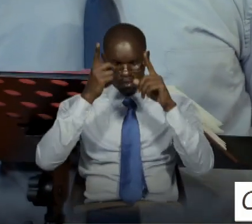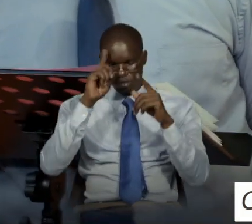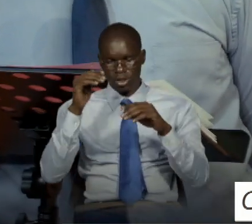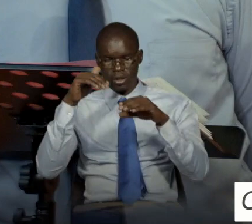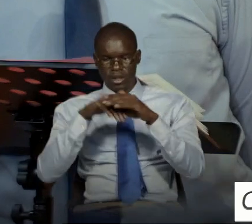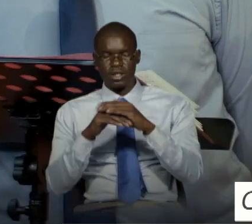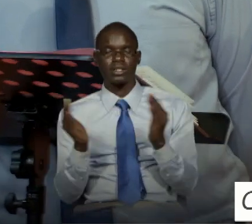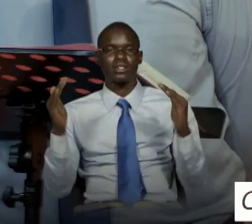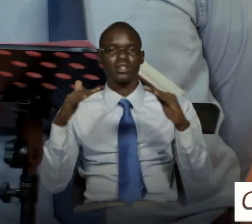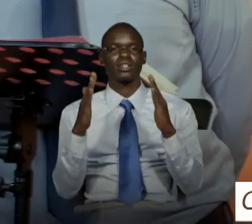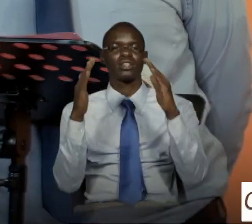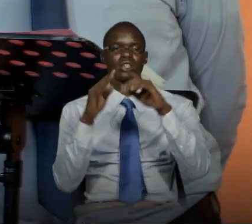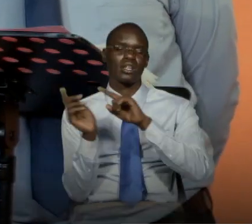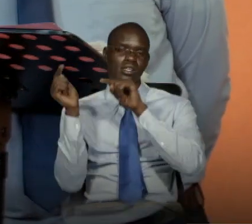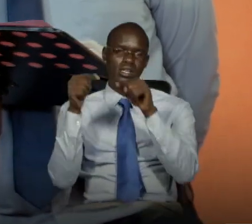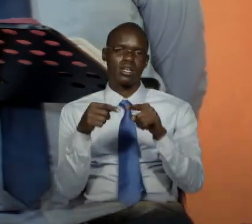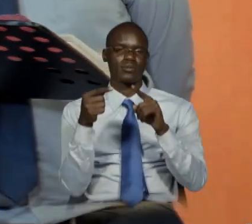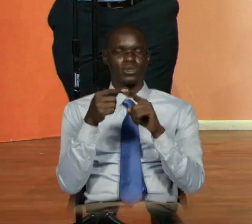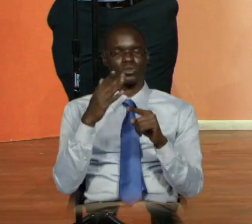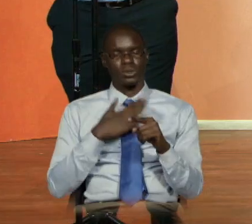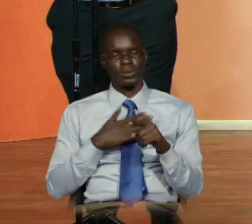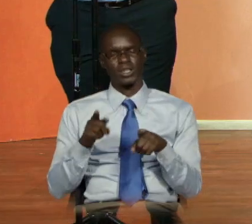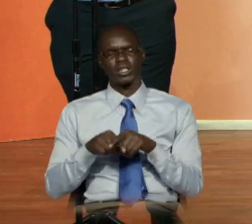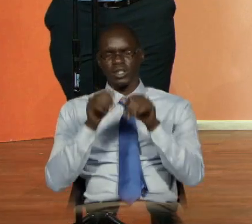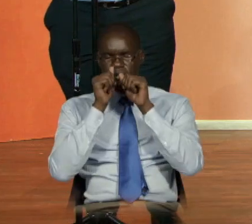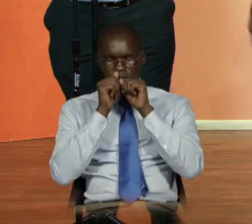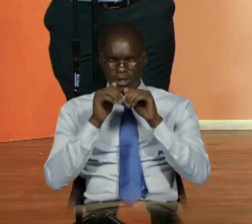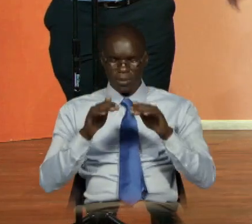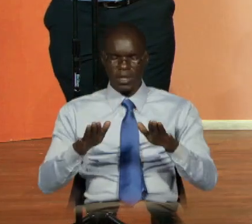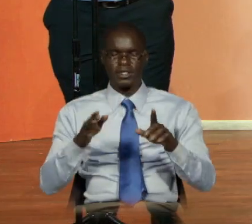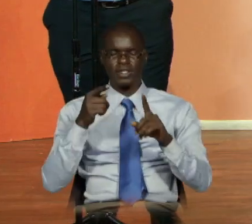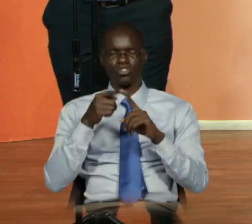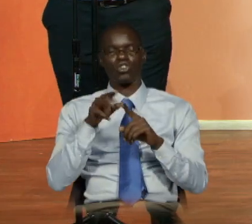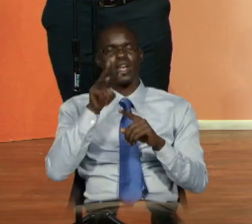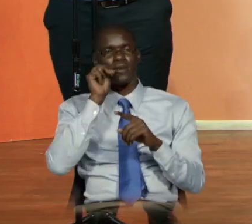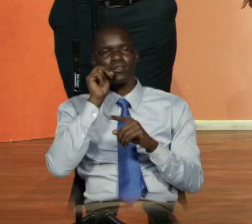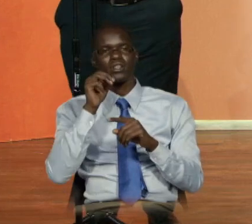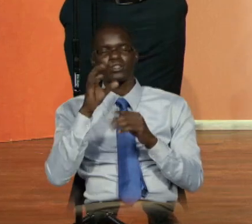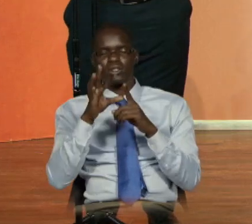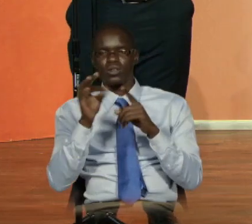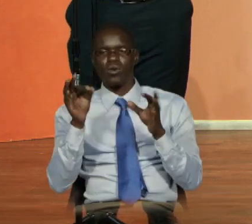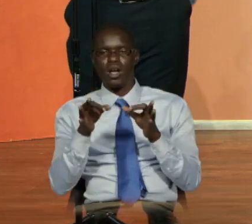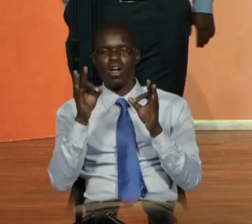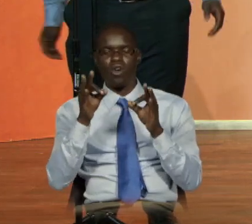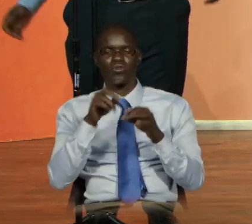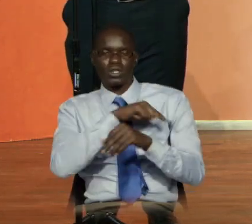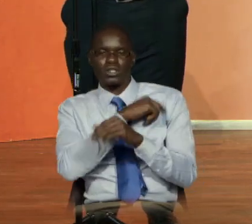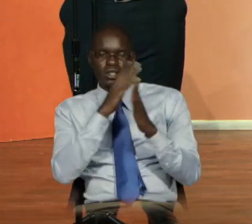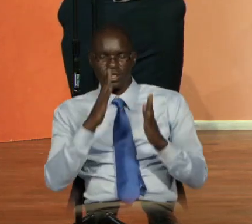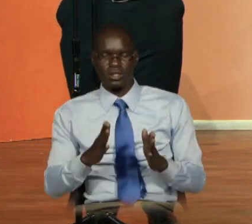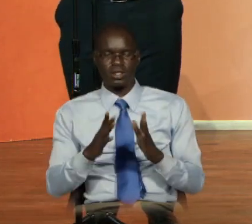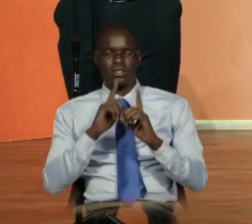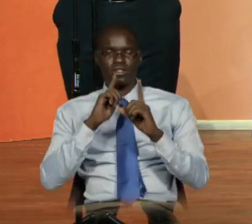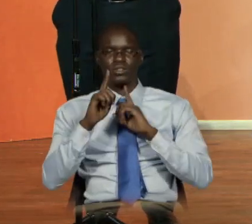astray. Come unto me, his message repeating, words of the Master